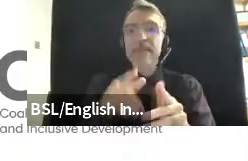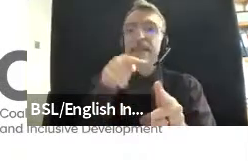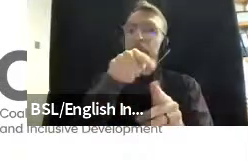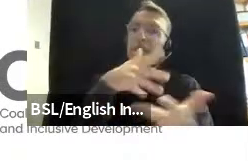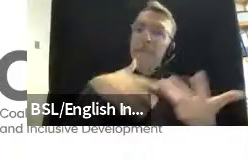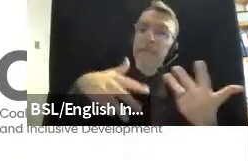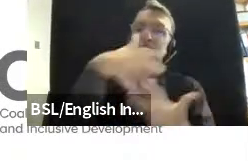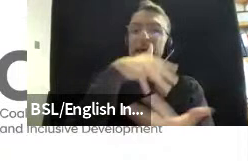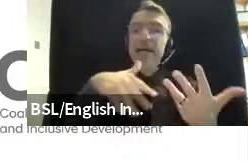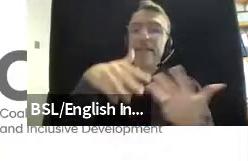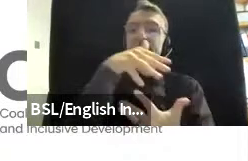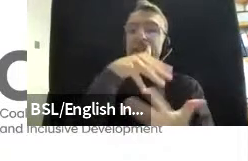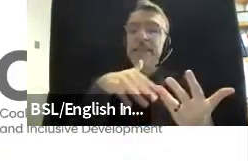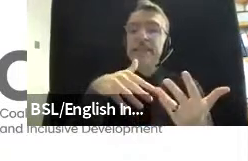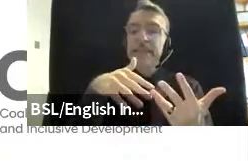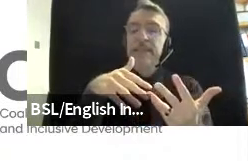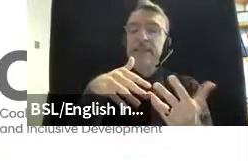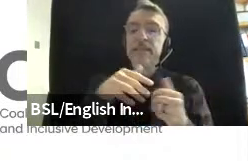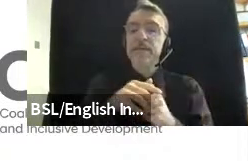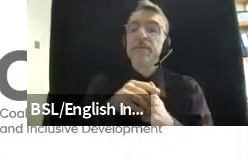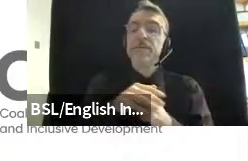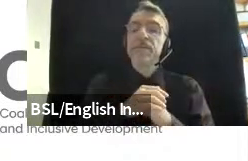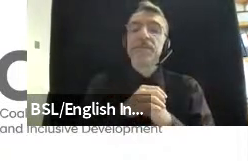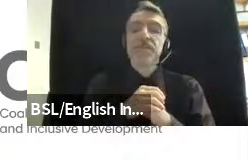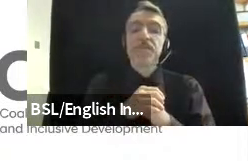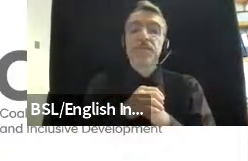mixed for people from,